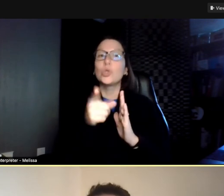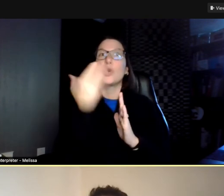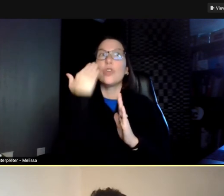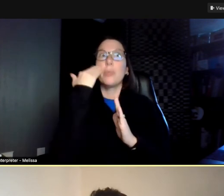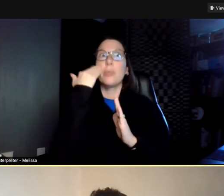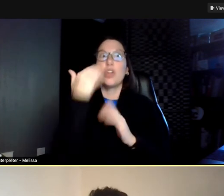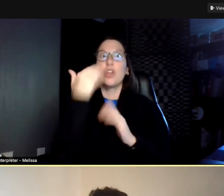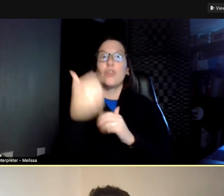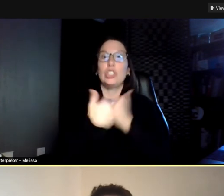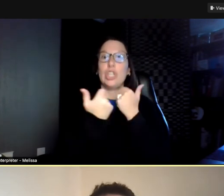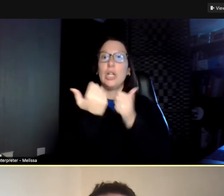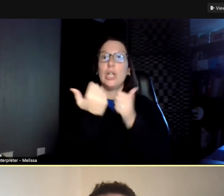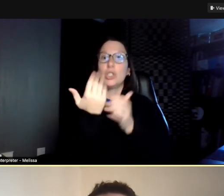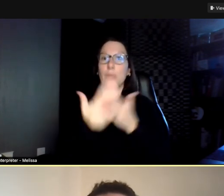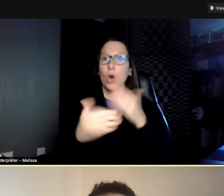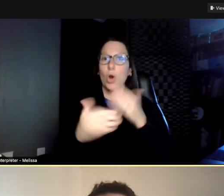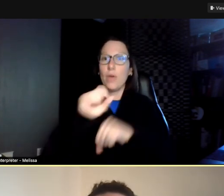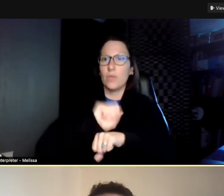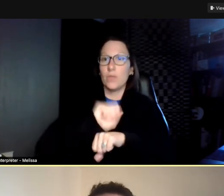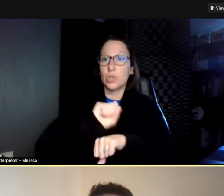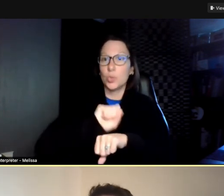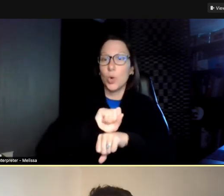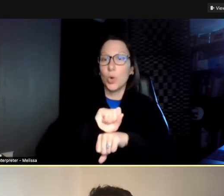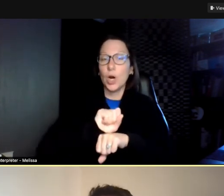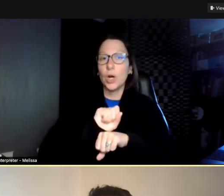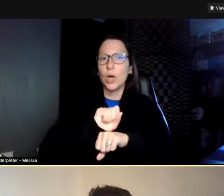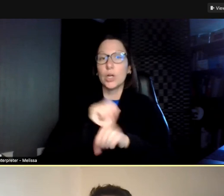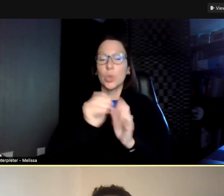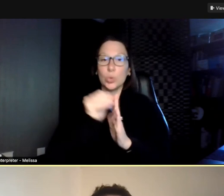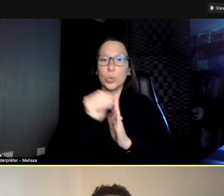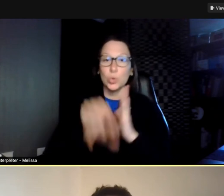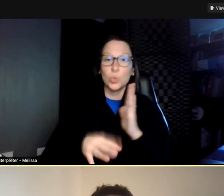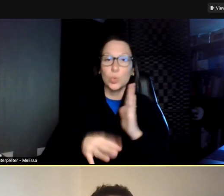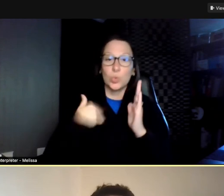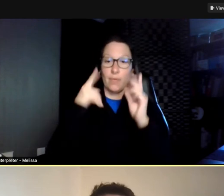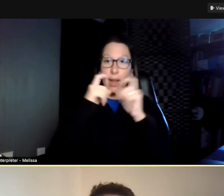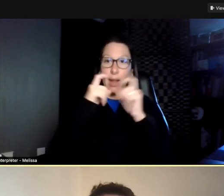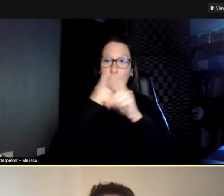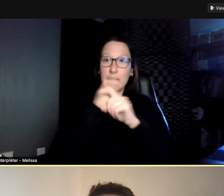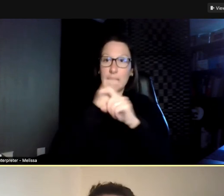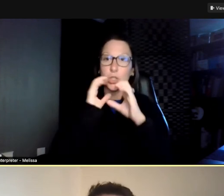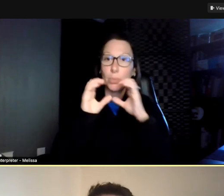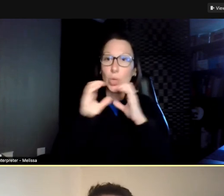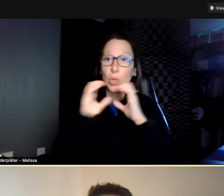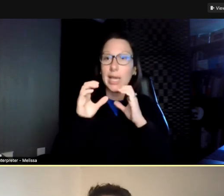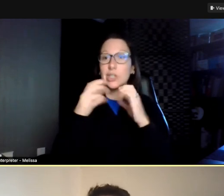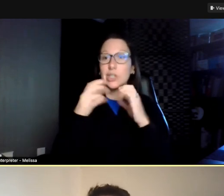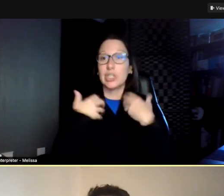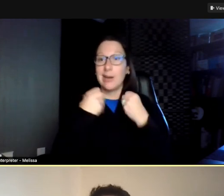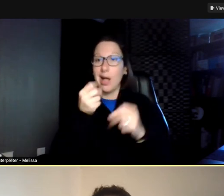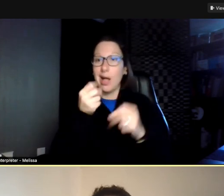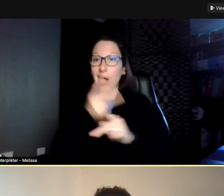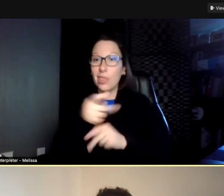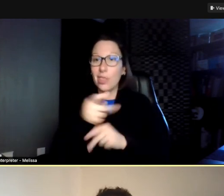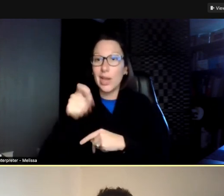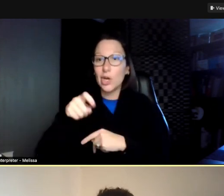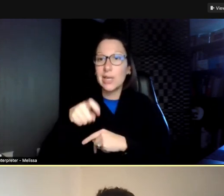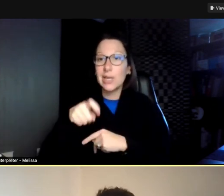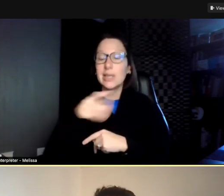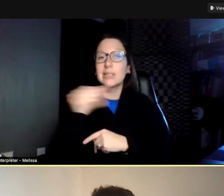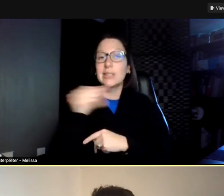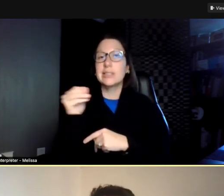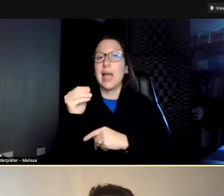work when you work with students with complex communication needs and complex healthcare needs, as well as